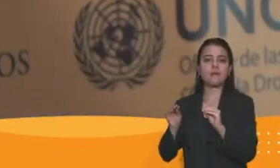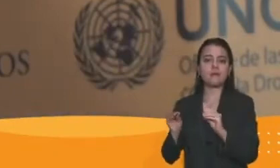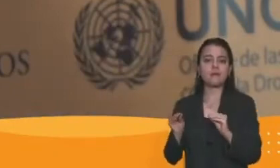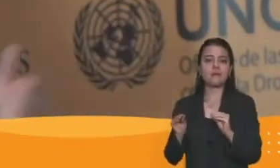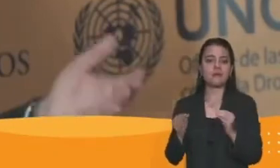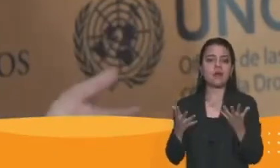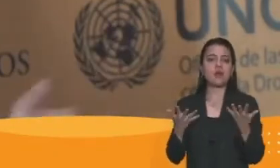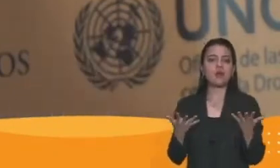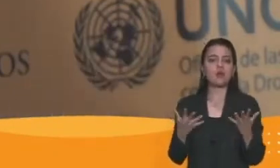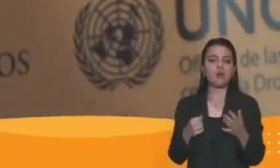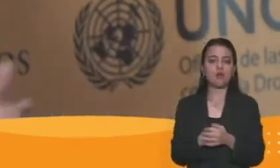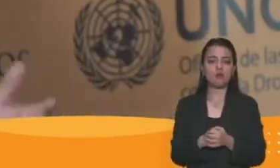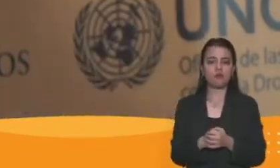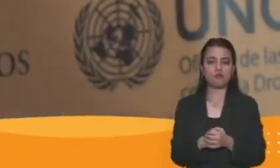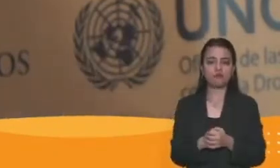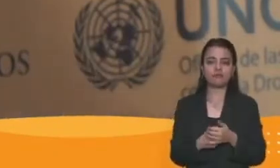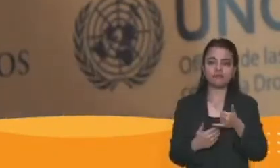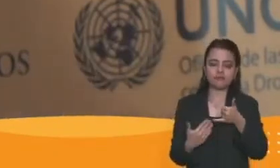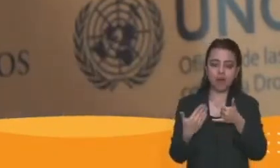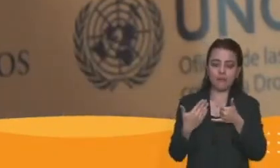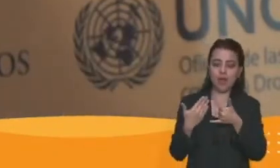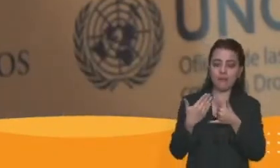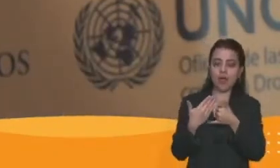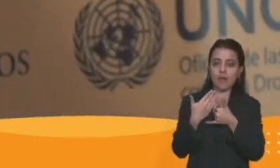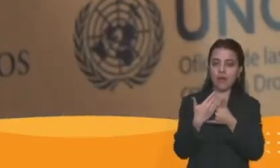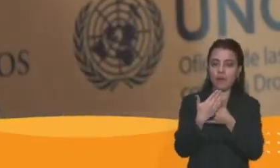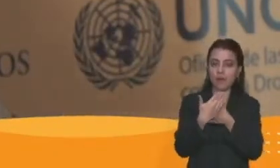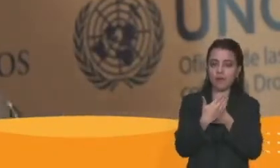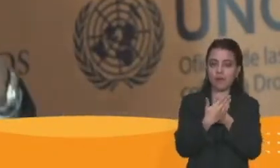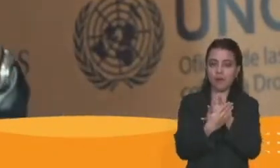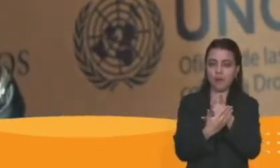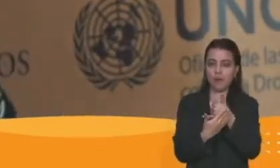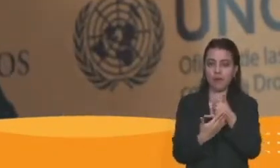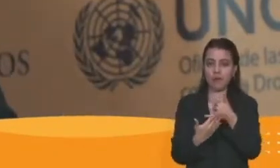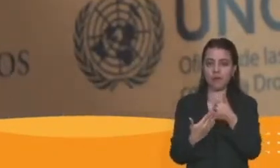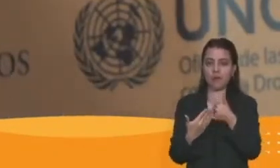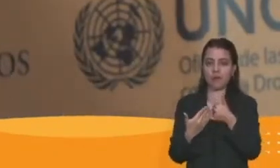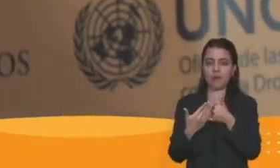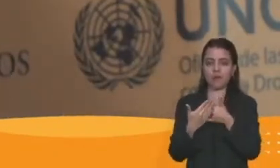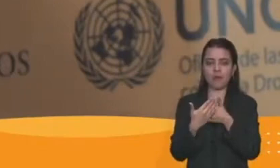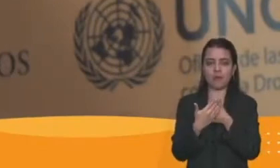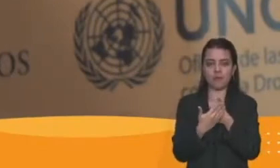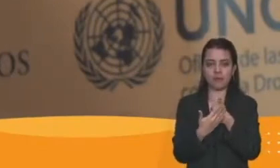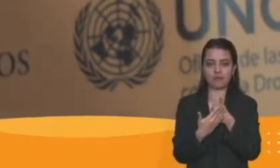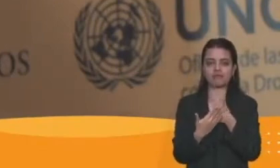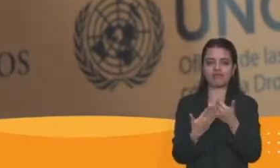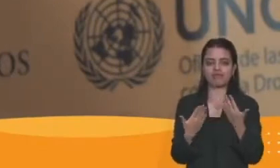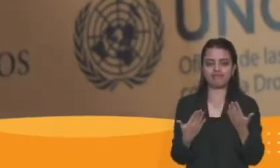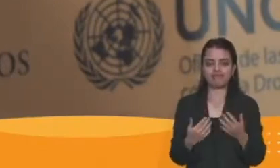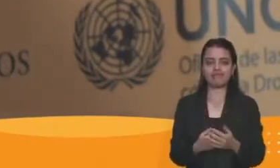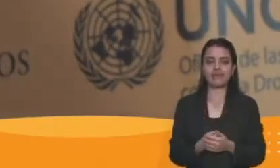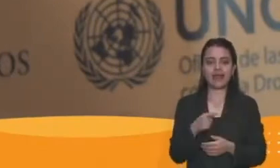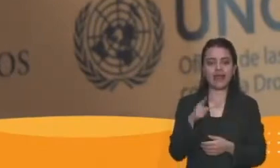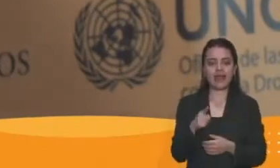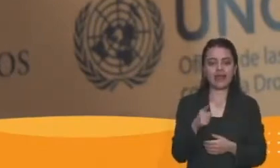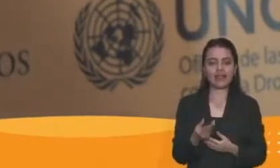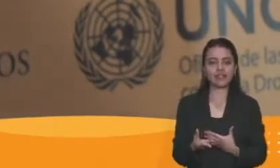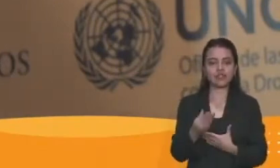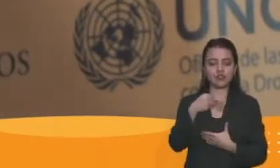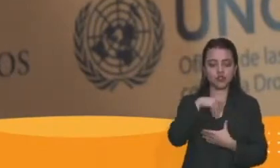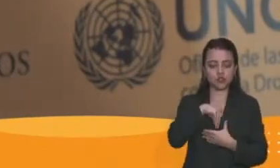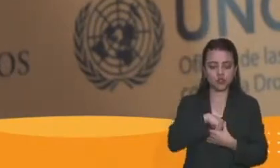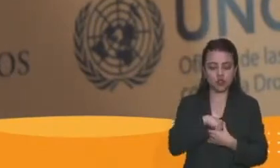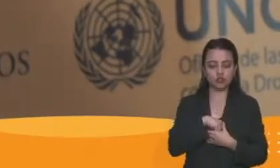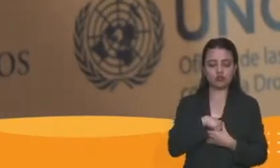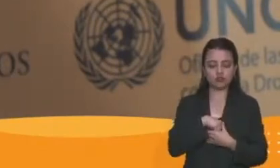formalization tools that have allowed us to increase this in some territories, but definitely as a supply for the public force so they